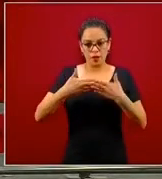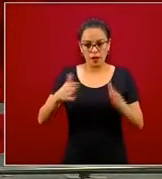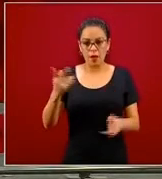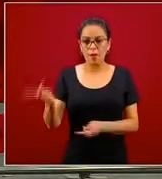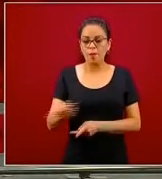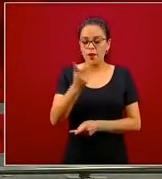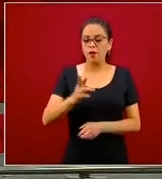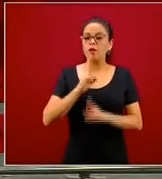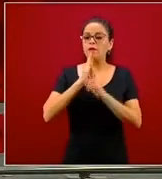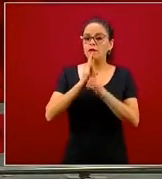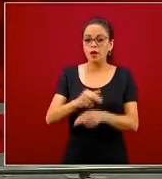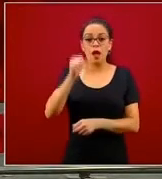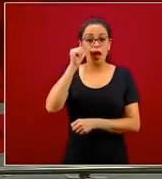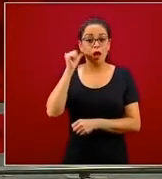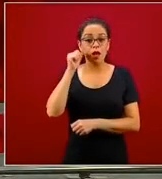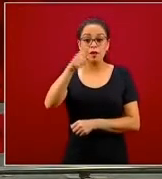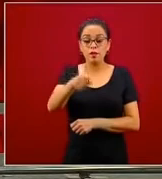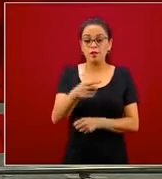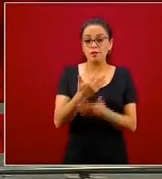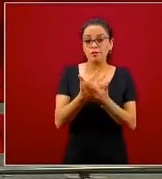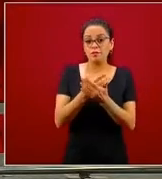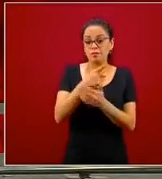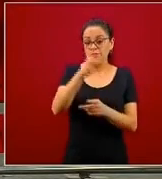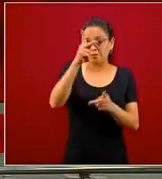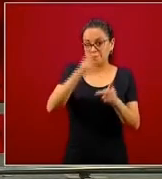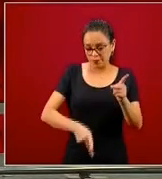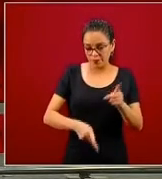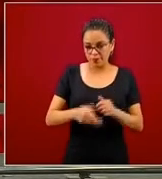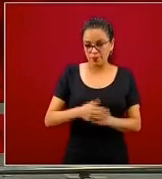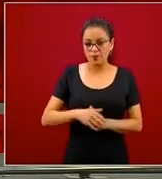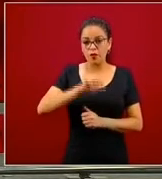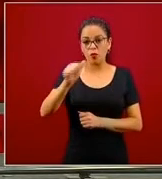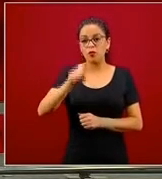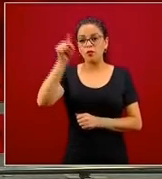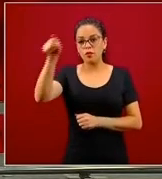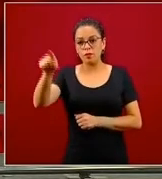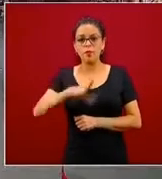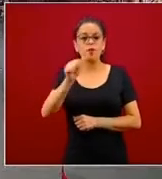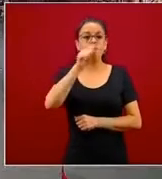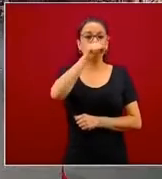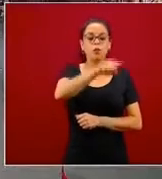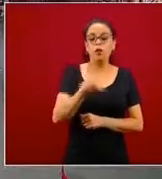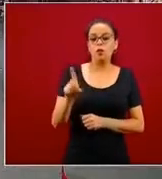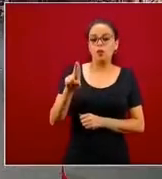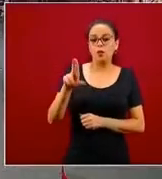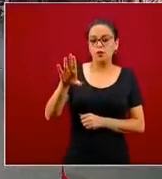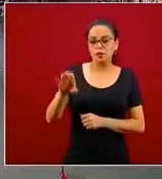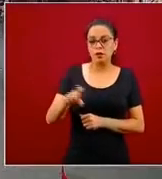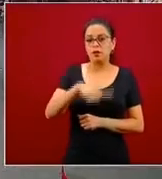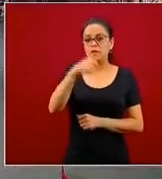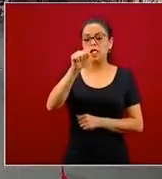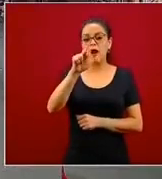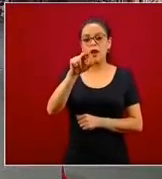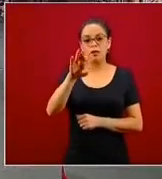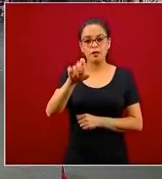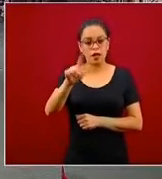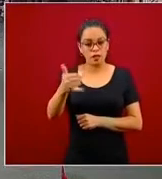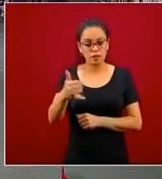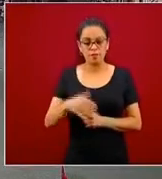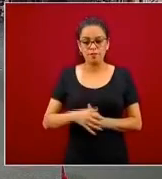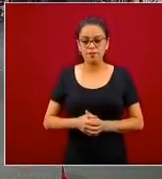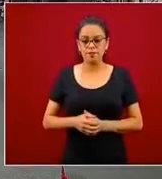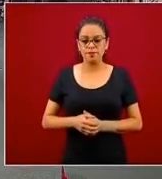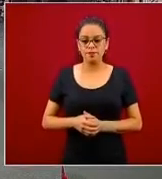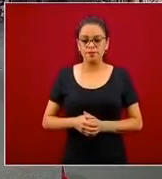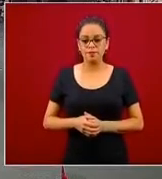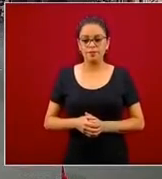respuestas. ¿Qué such as quedó COVID pendiente or ayer? other ones as Y luego well. nos vamos por Let's acá. move on to Dulce, Q&A. We'll go to you, Dulce, Araceli, and then you, Araceli. You'll y be